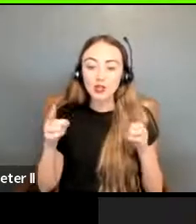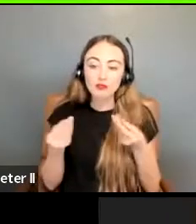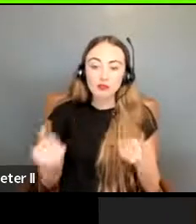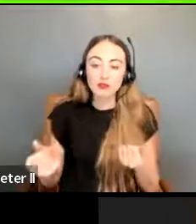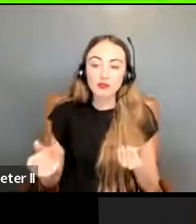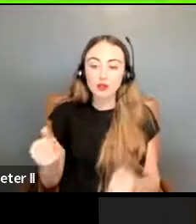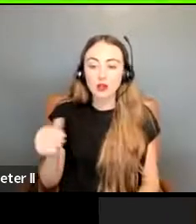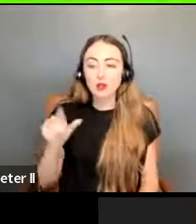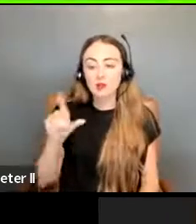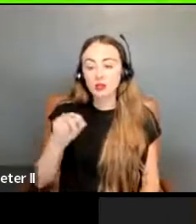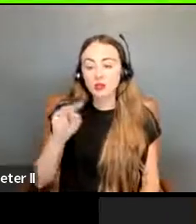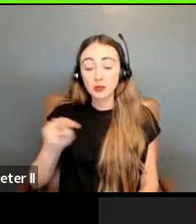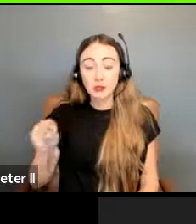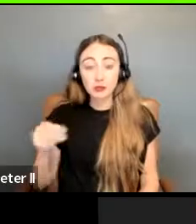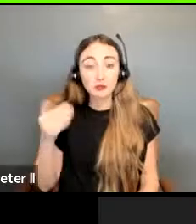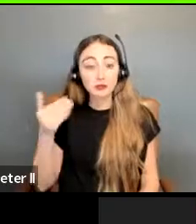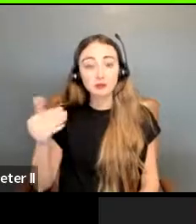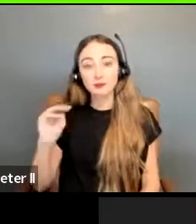McDuffie.